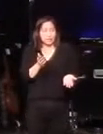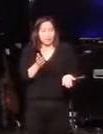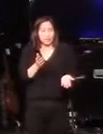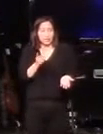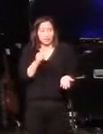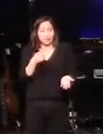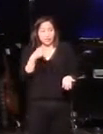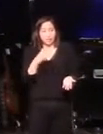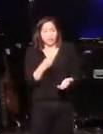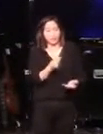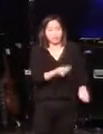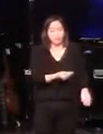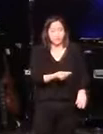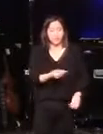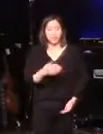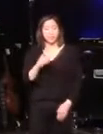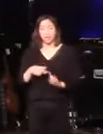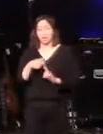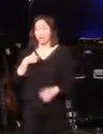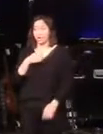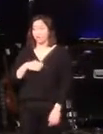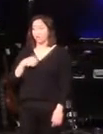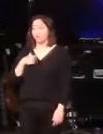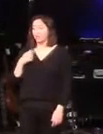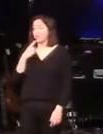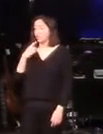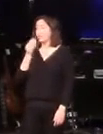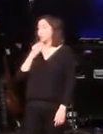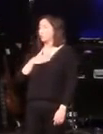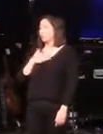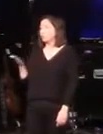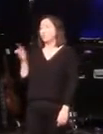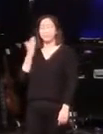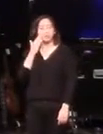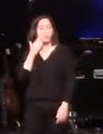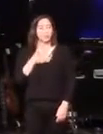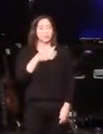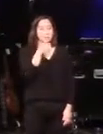when I'm hungry, I ask. Why are they just sitting there? Anyway,